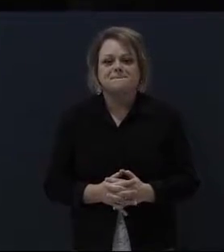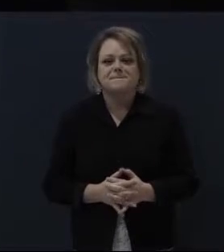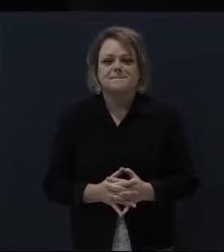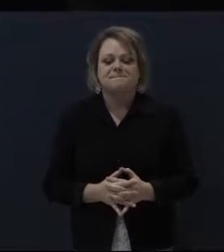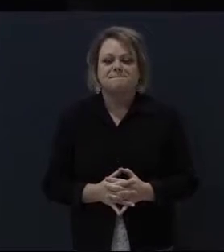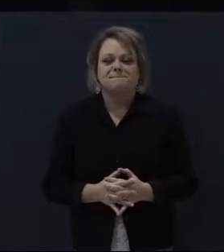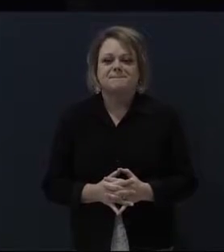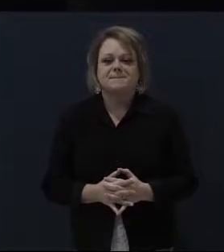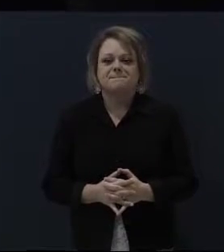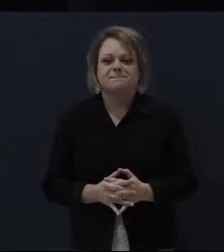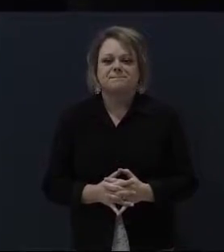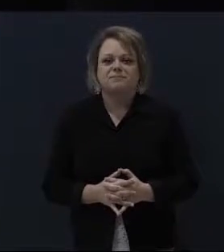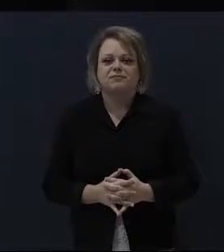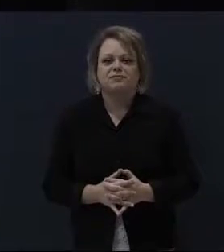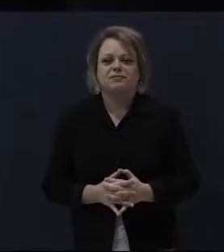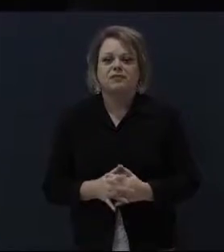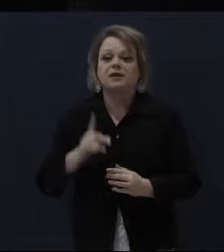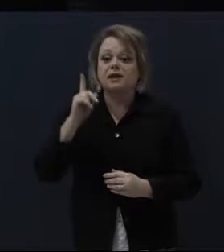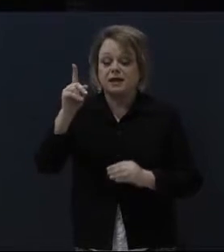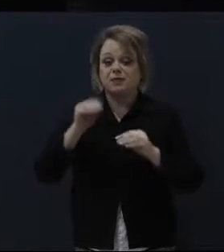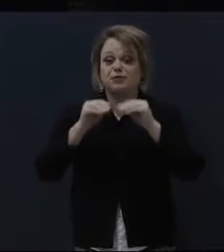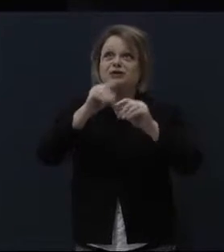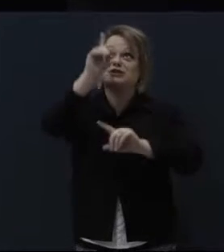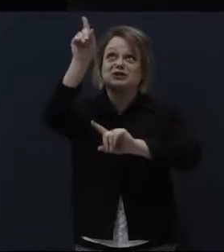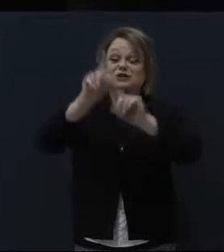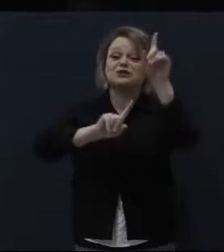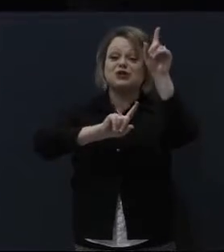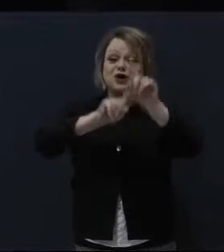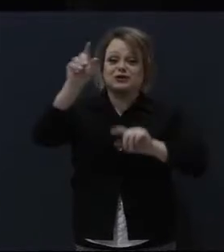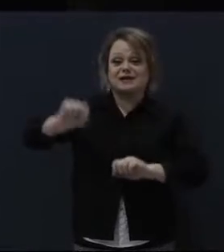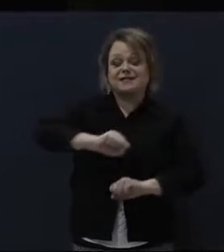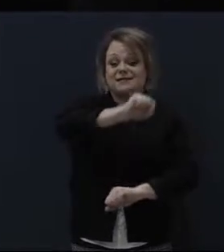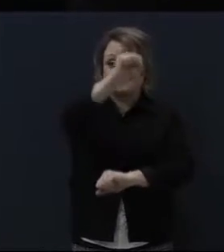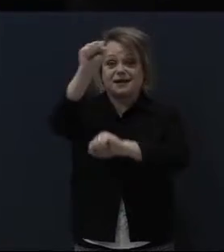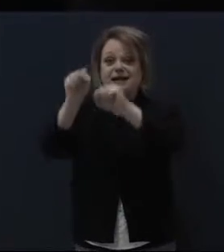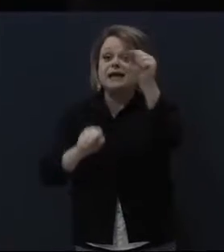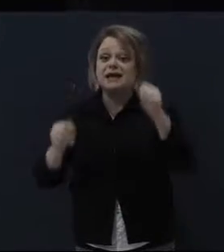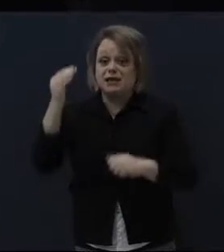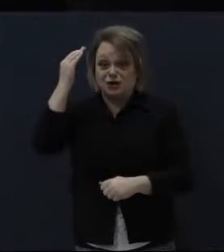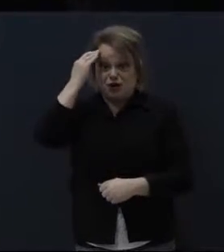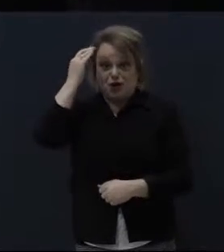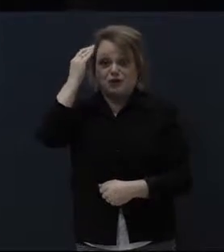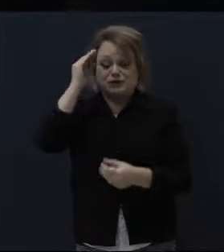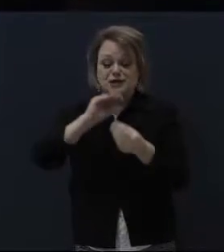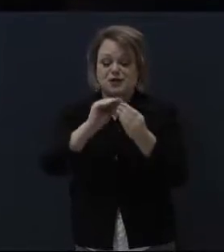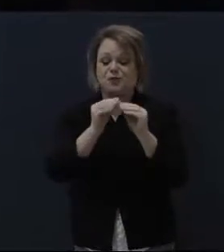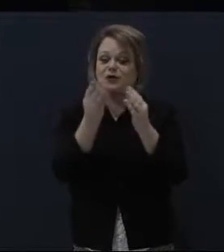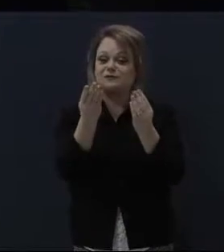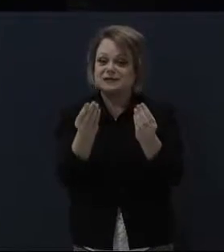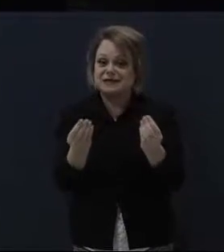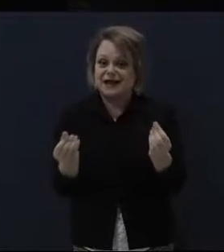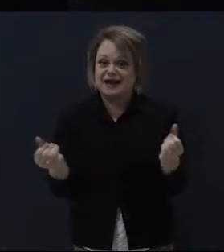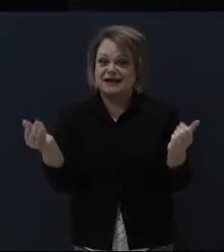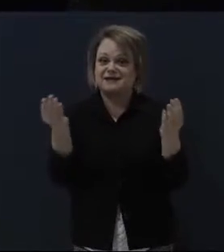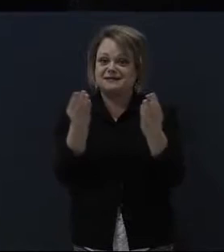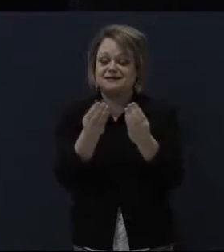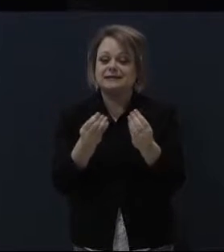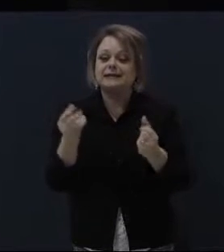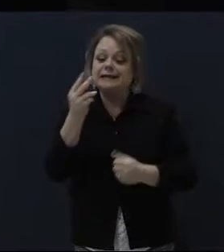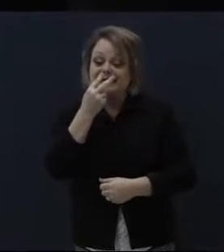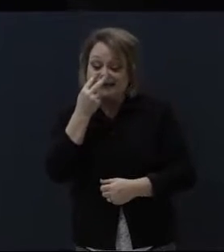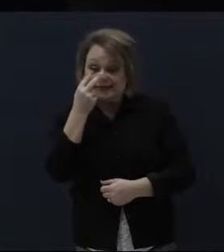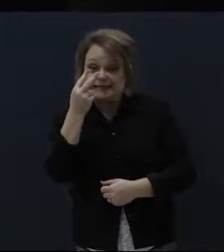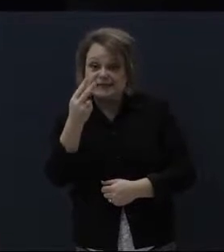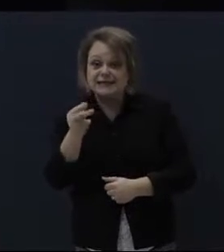Counts the stars one and all. He knows how much sand is on the shore. He sees every